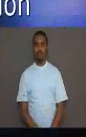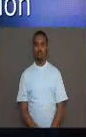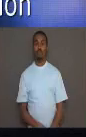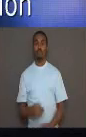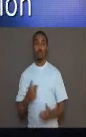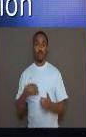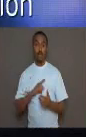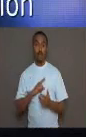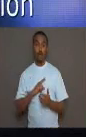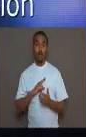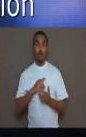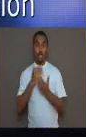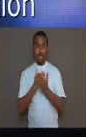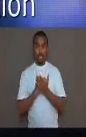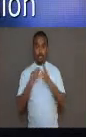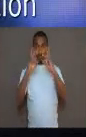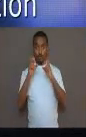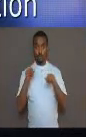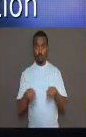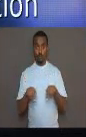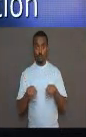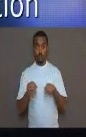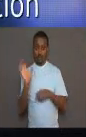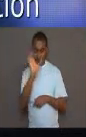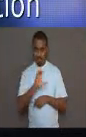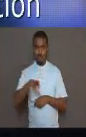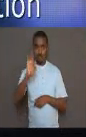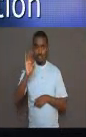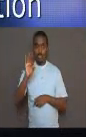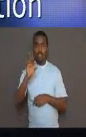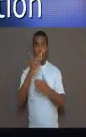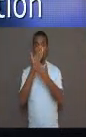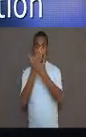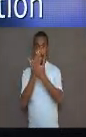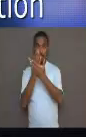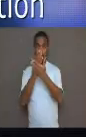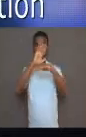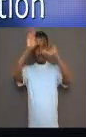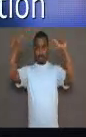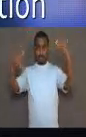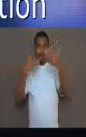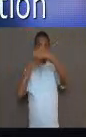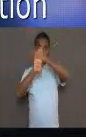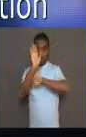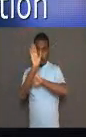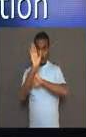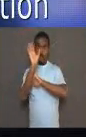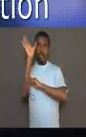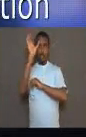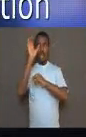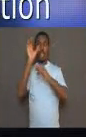Our lesson title today is Breakthroughs in Space Exploration,